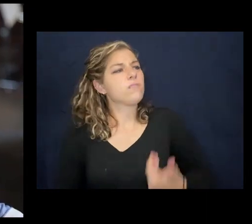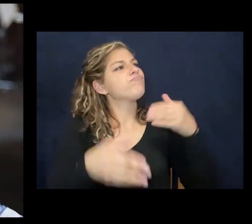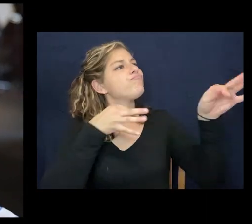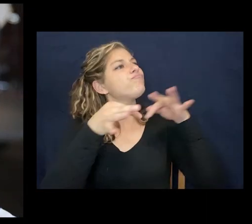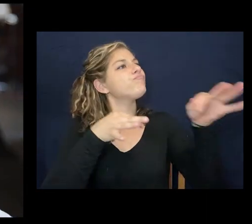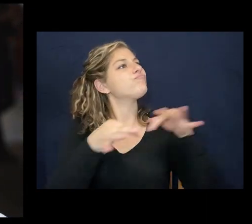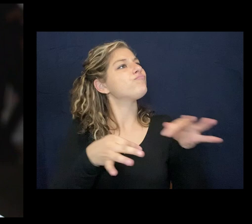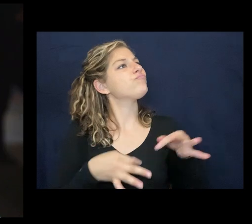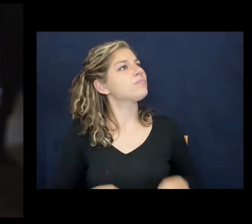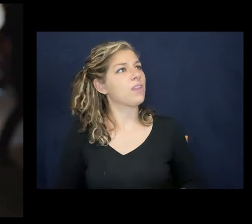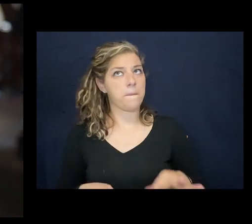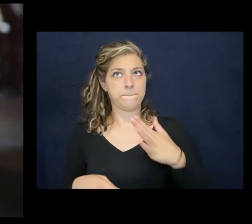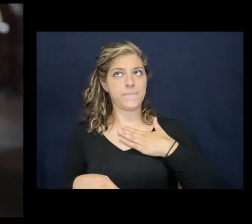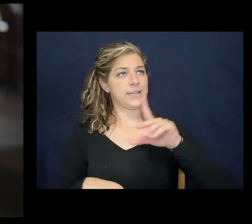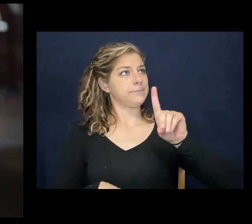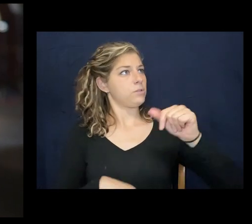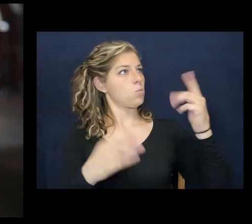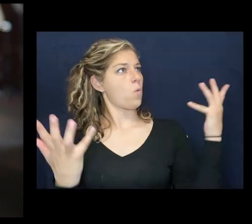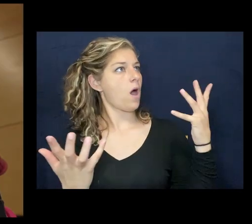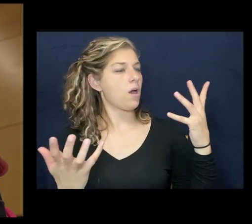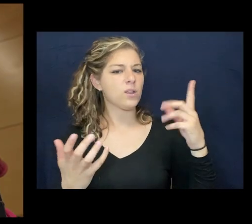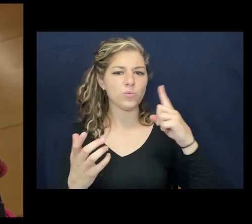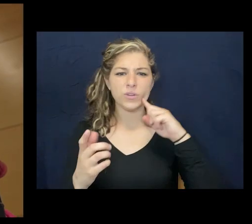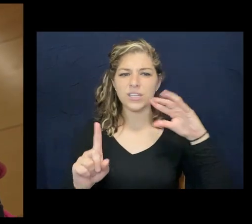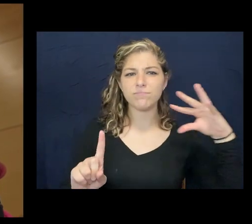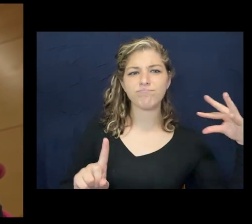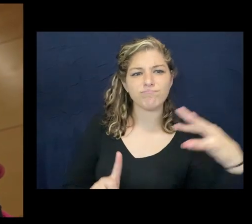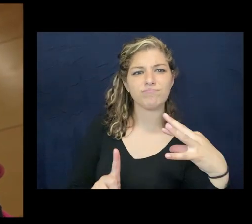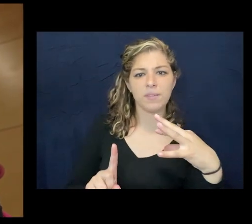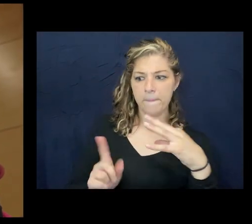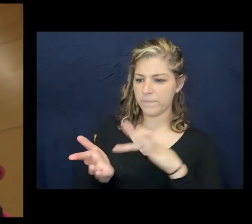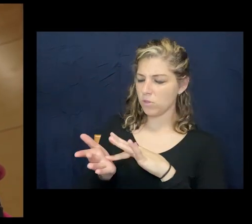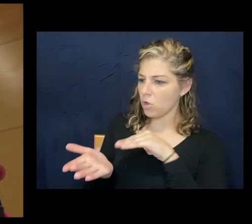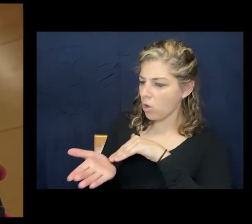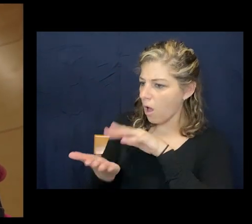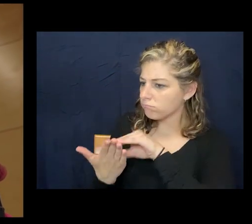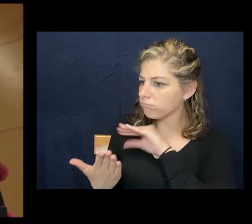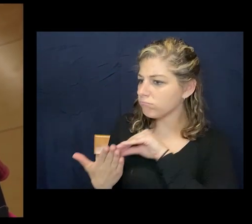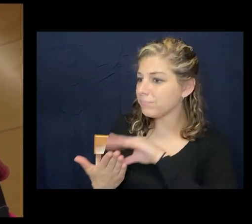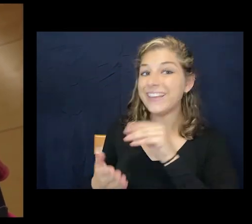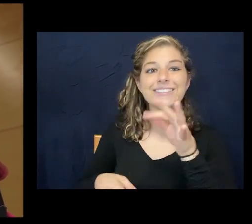featured condition, placing front row and center in medical education,